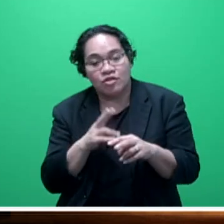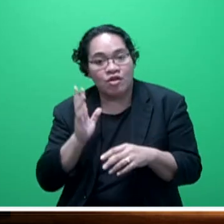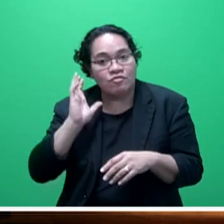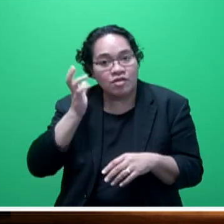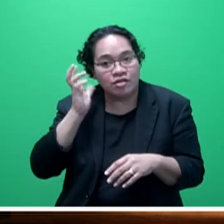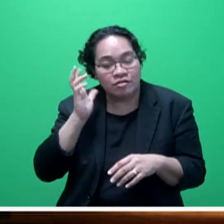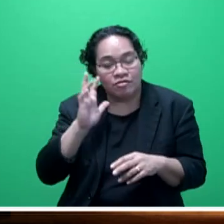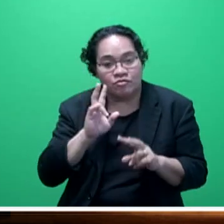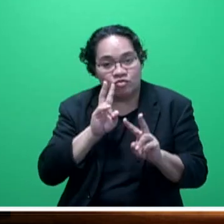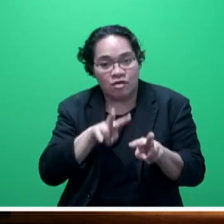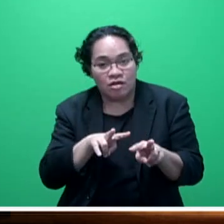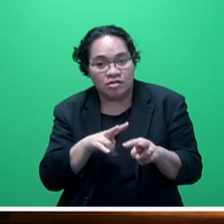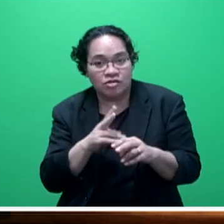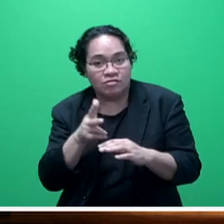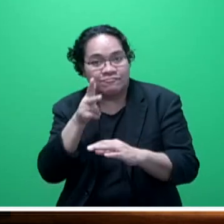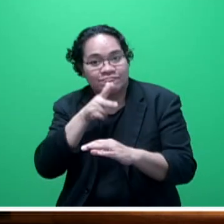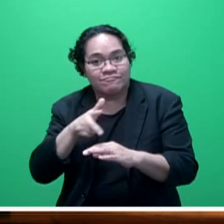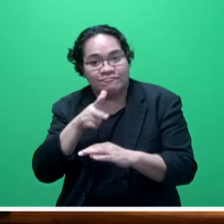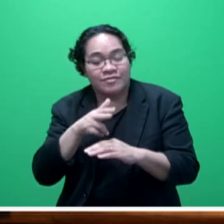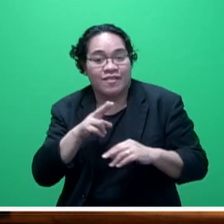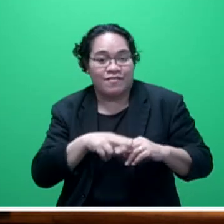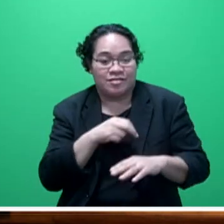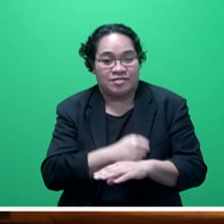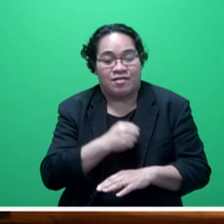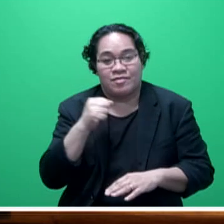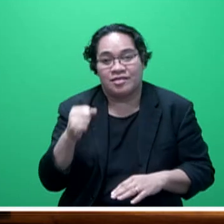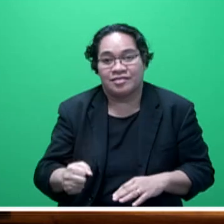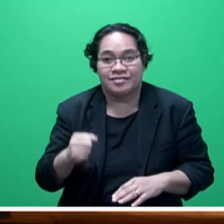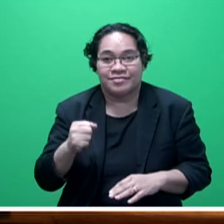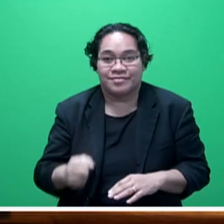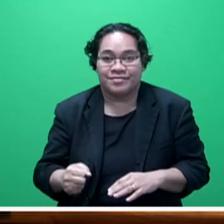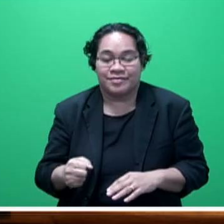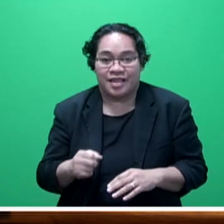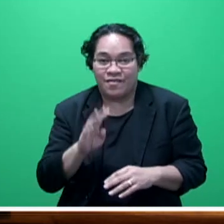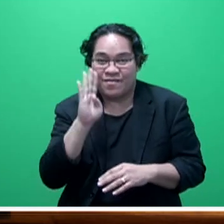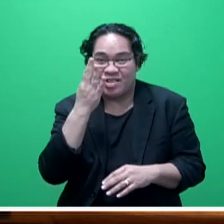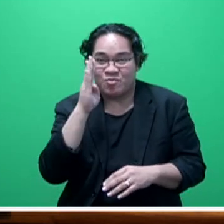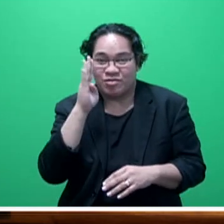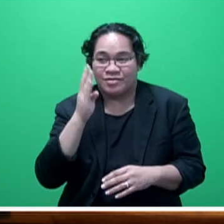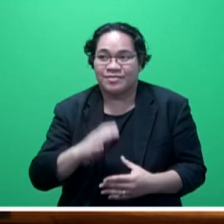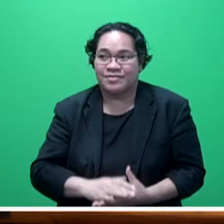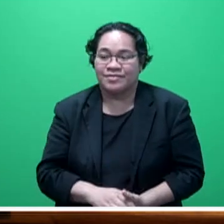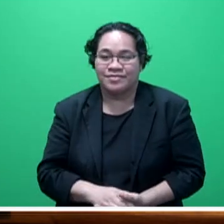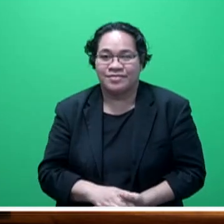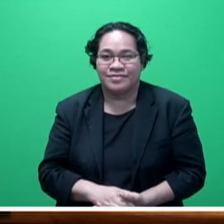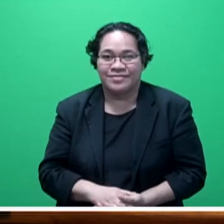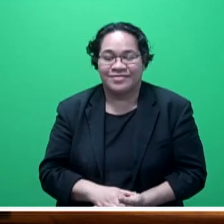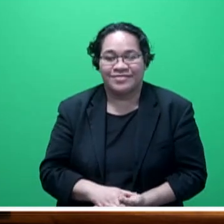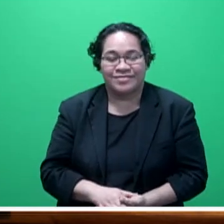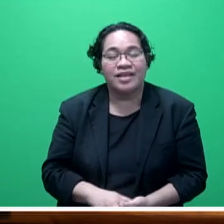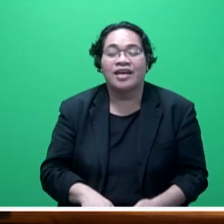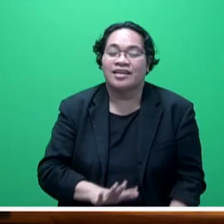and those watching live on Fijian government Facebook page. Good evening in